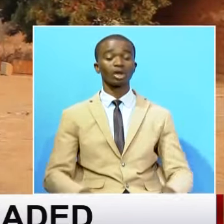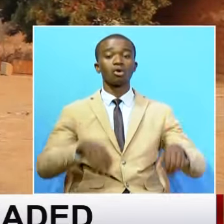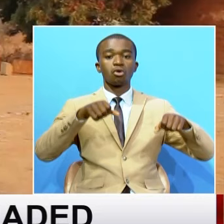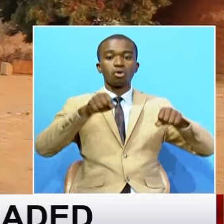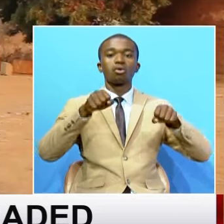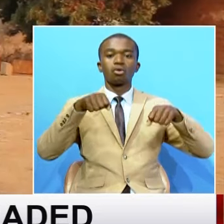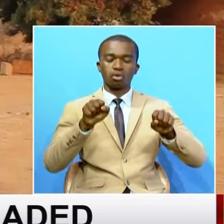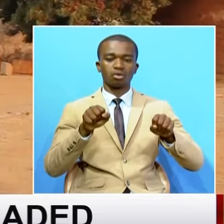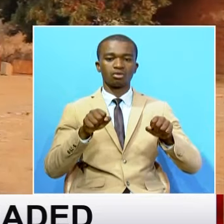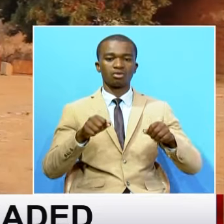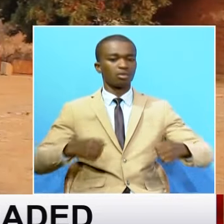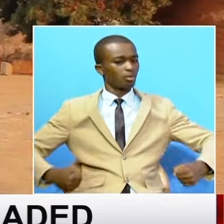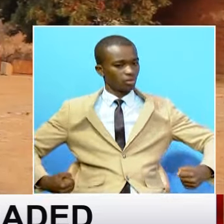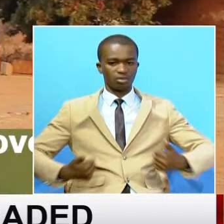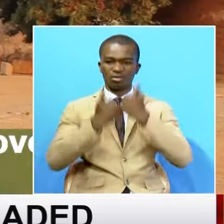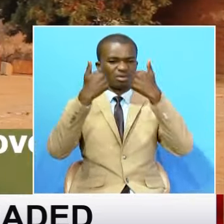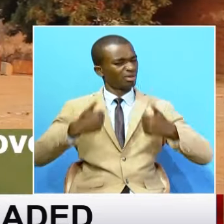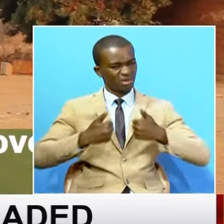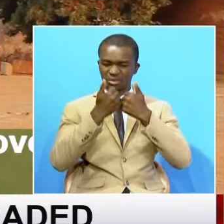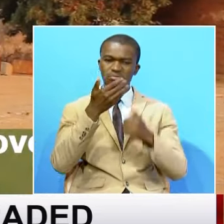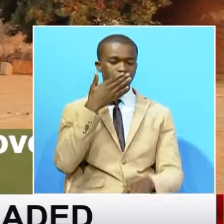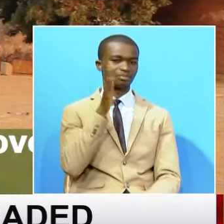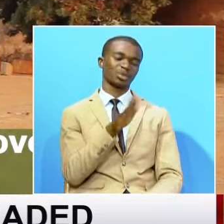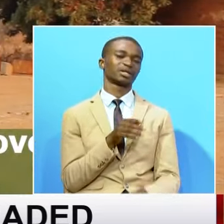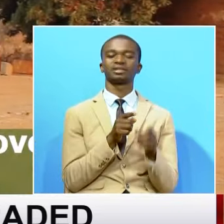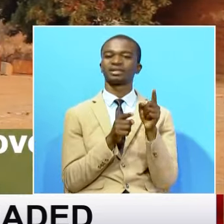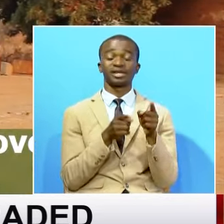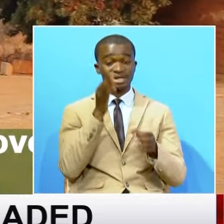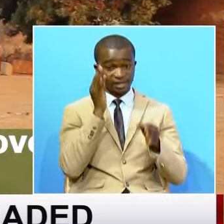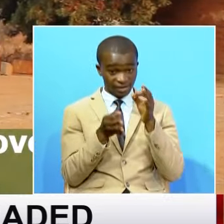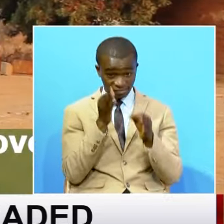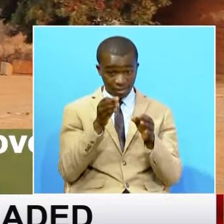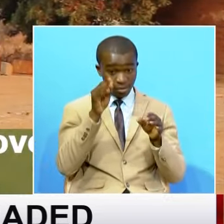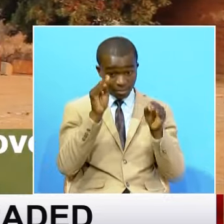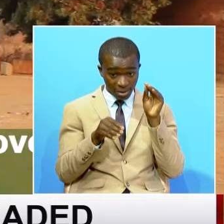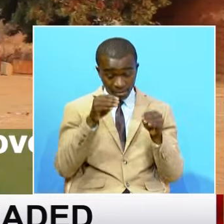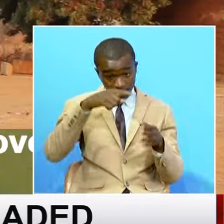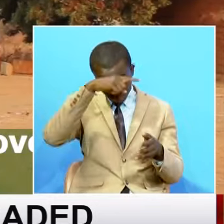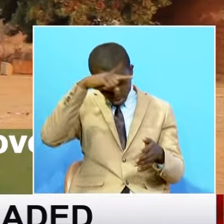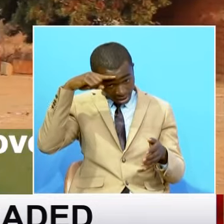And then if you